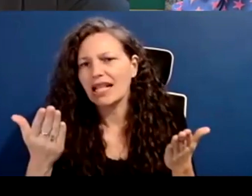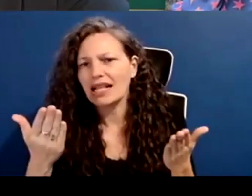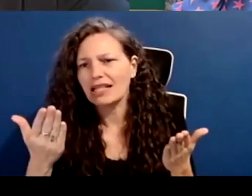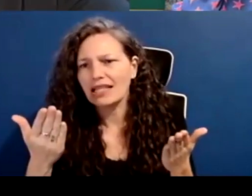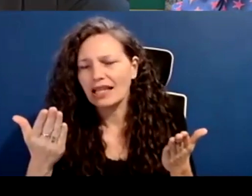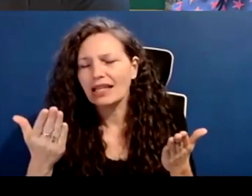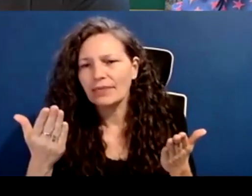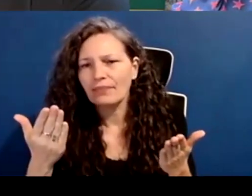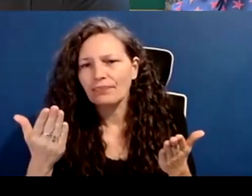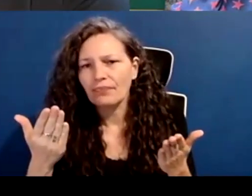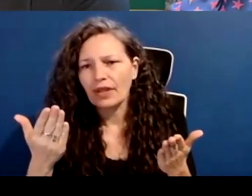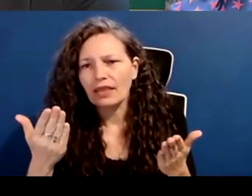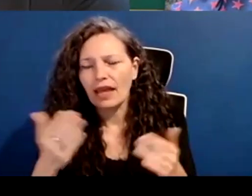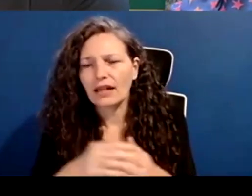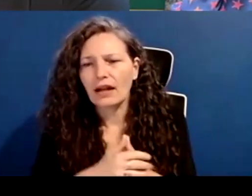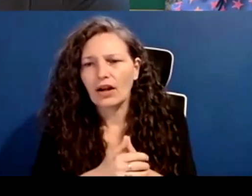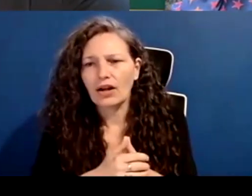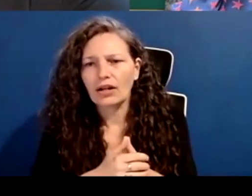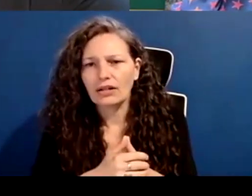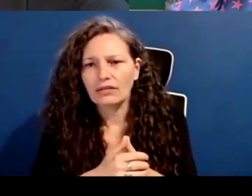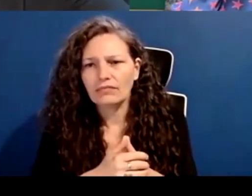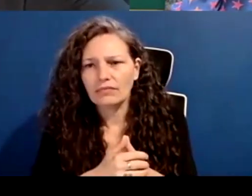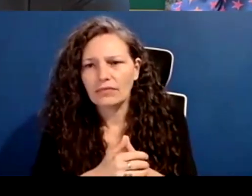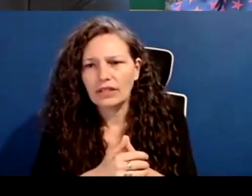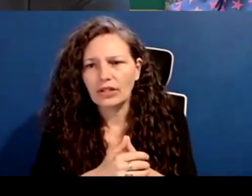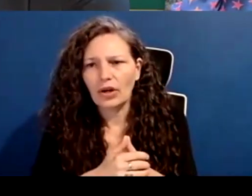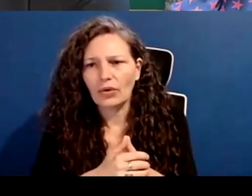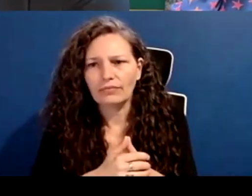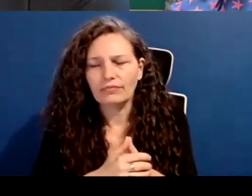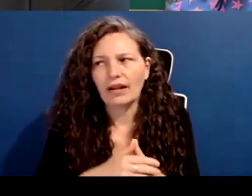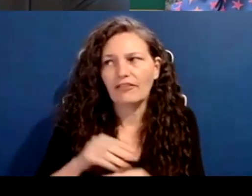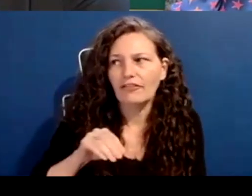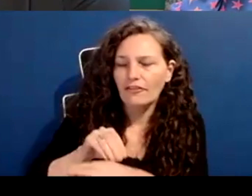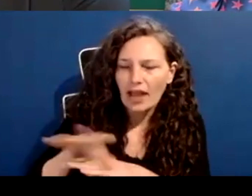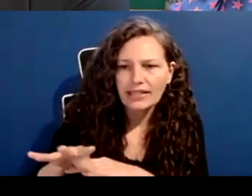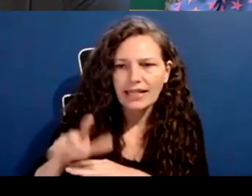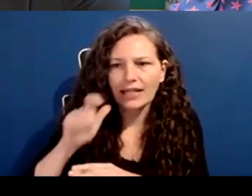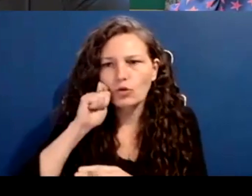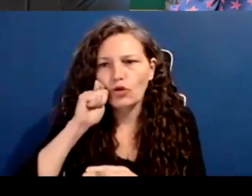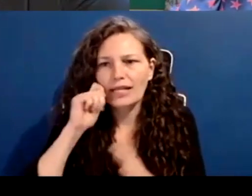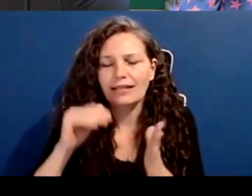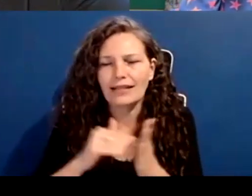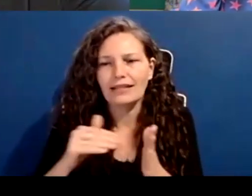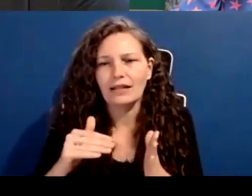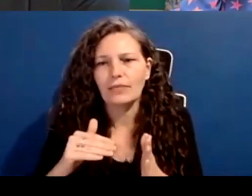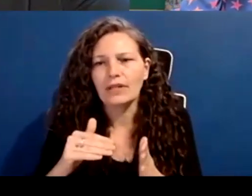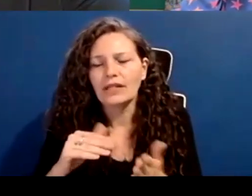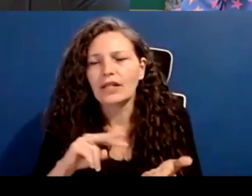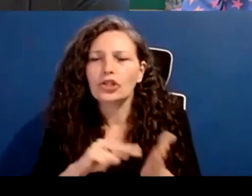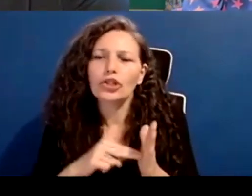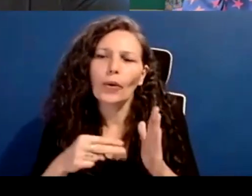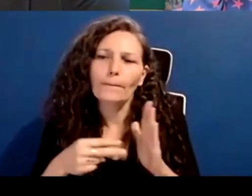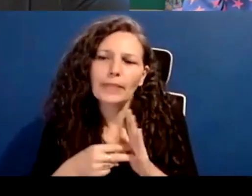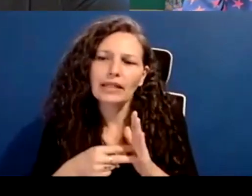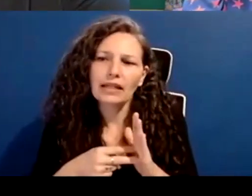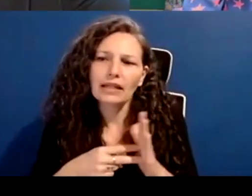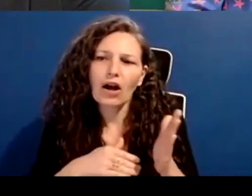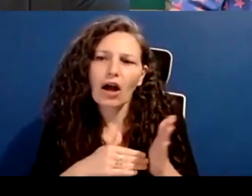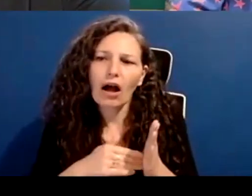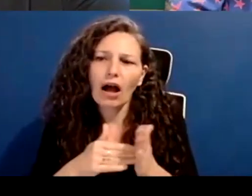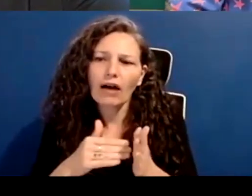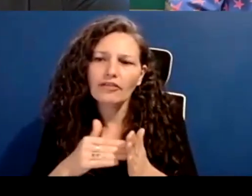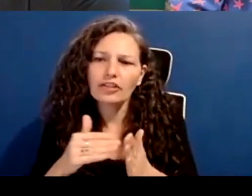larger at play versus racism. When I say that, it is to say that oftentimes